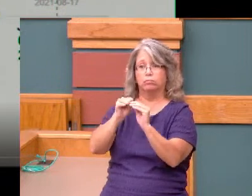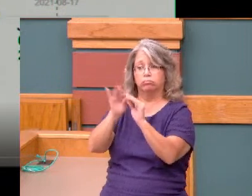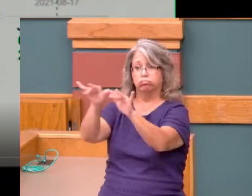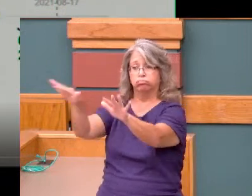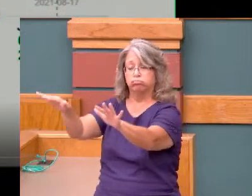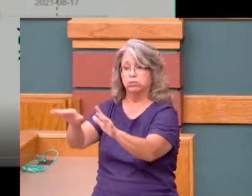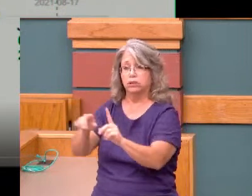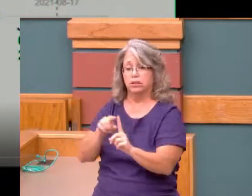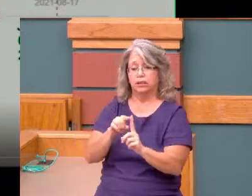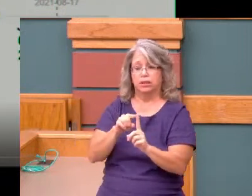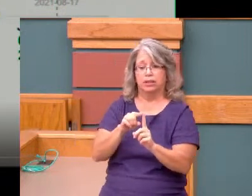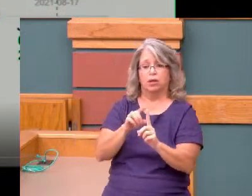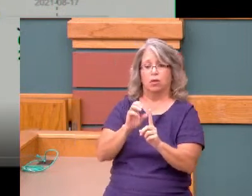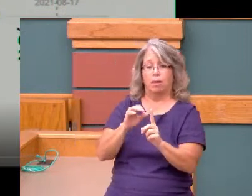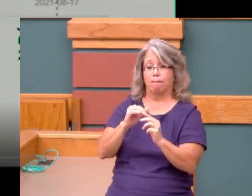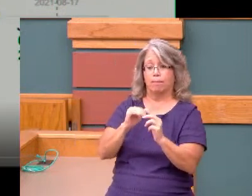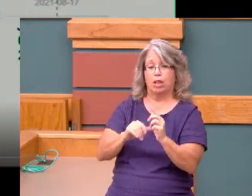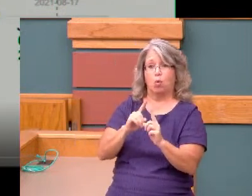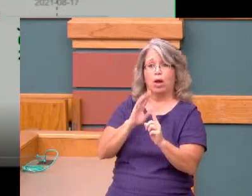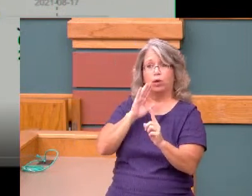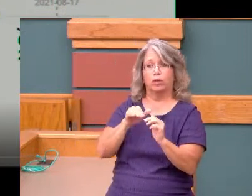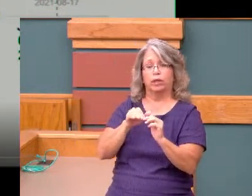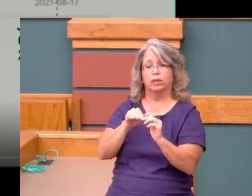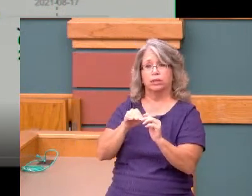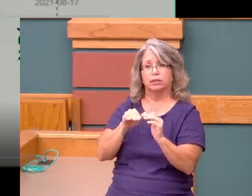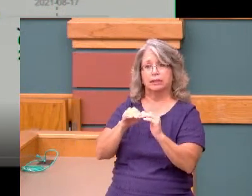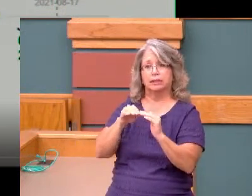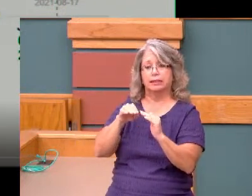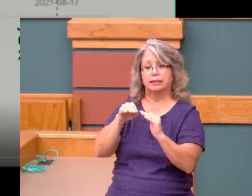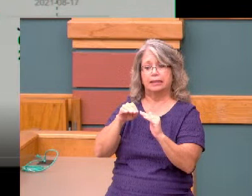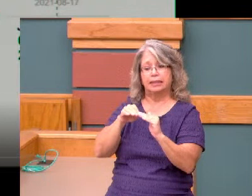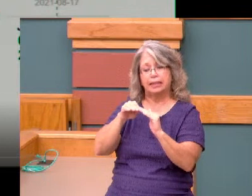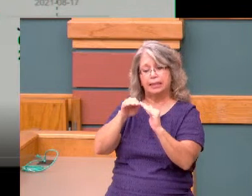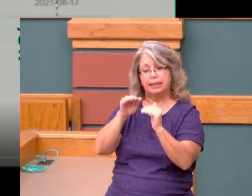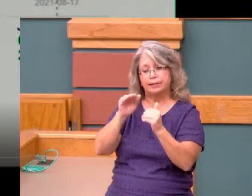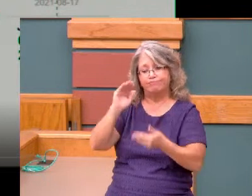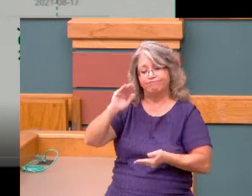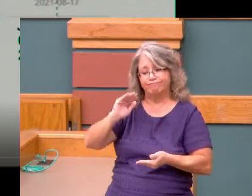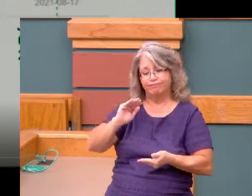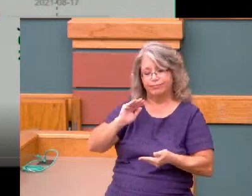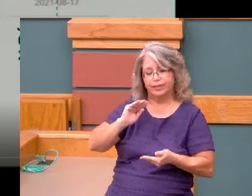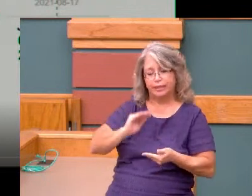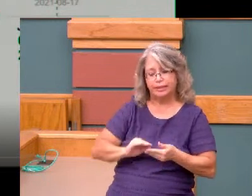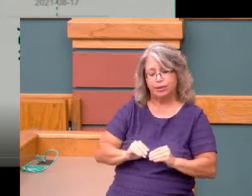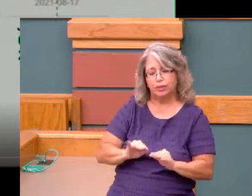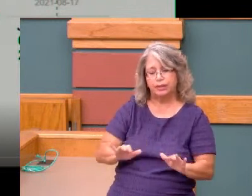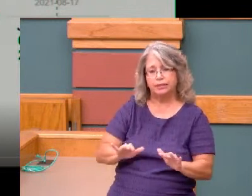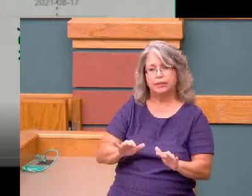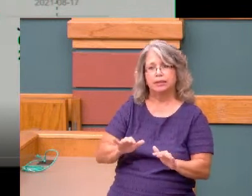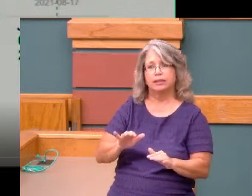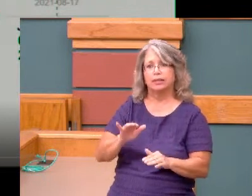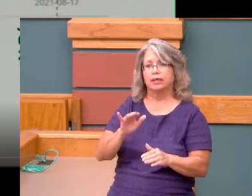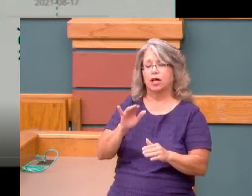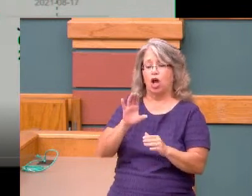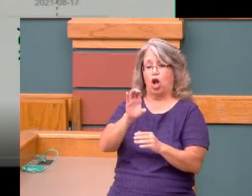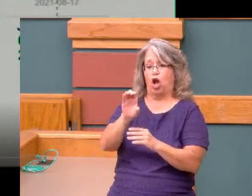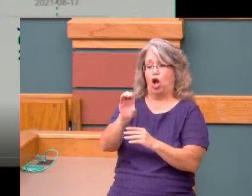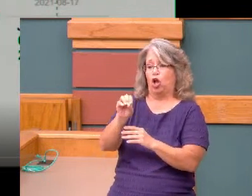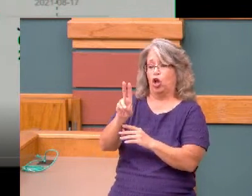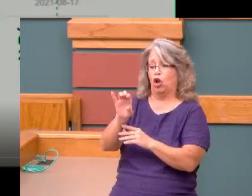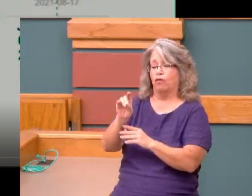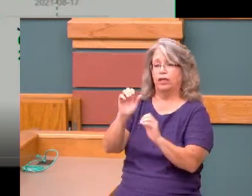accelerate or decelerate. You can think of it as a New York taxi cab driver. They're either on the gas or on the brakes. They're either speeding up or